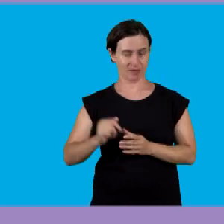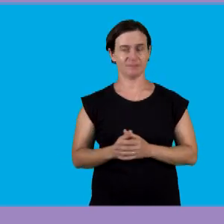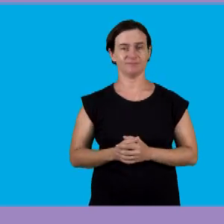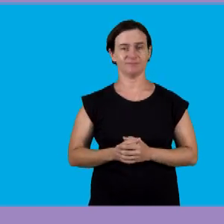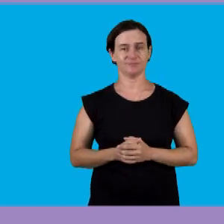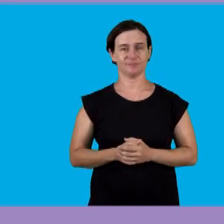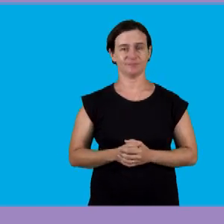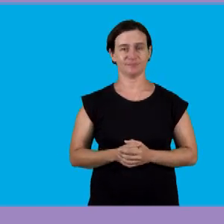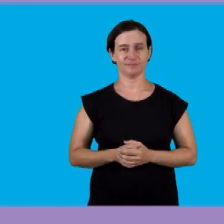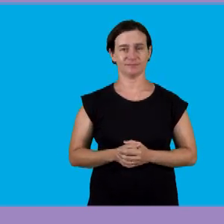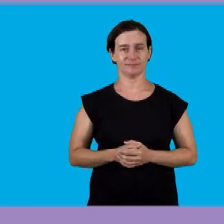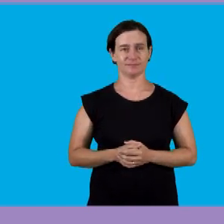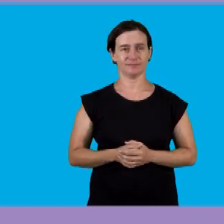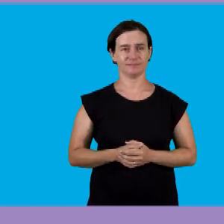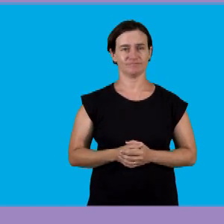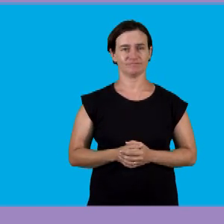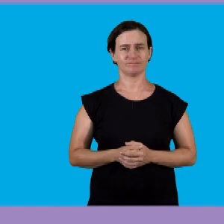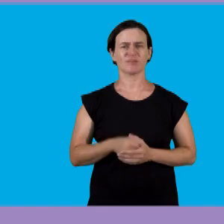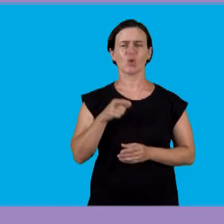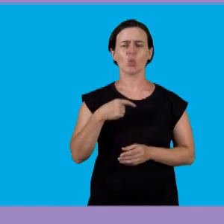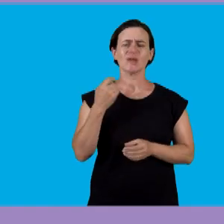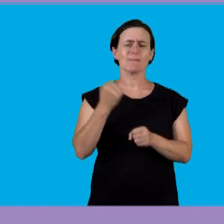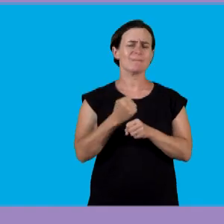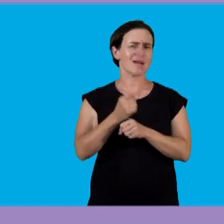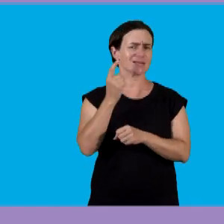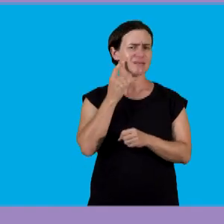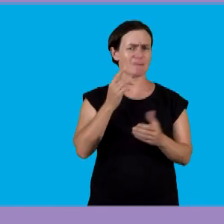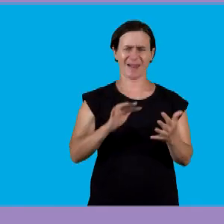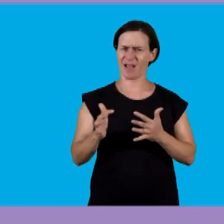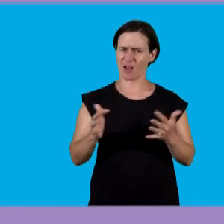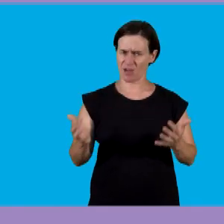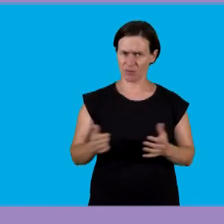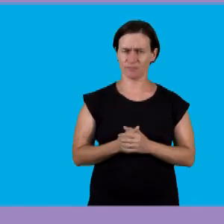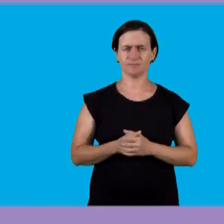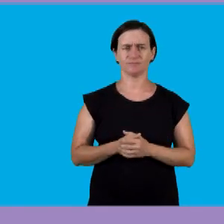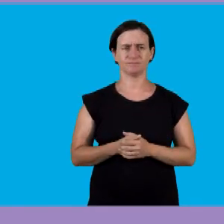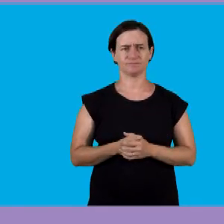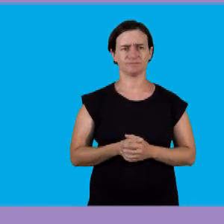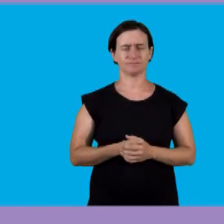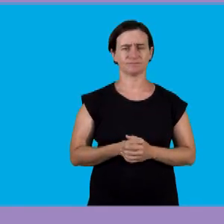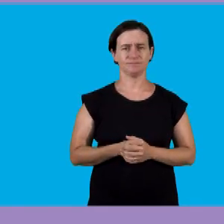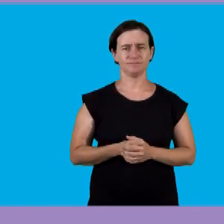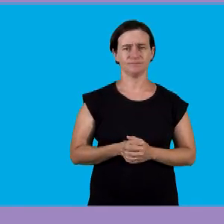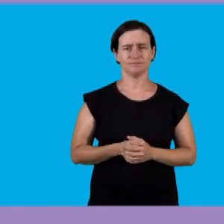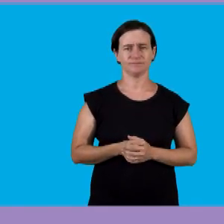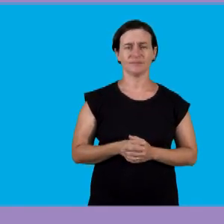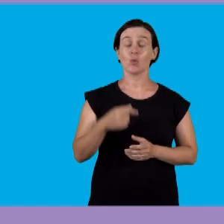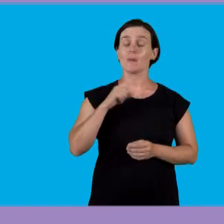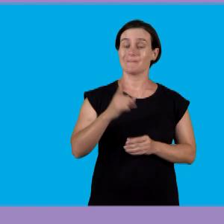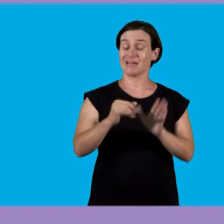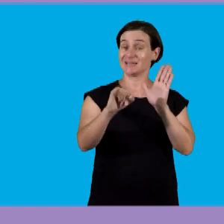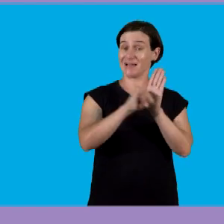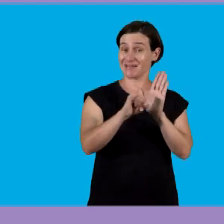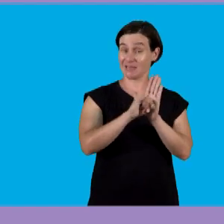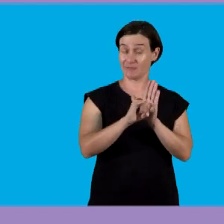minus 6 minus 3. So how can we simplify this expression? Well, firstly, we need